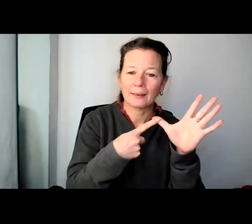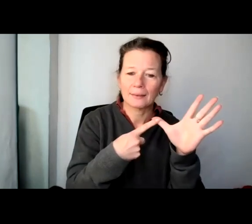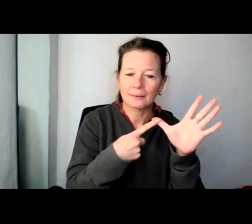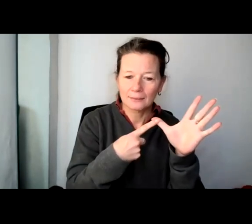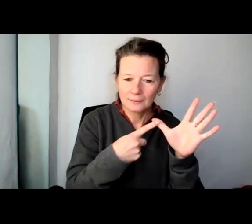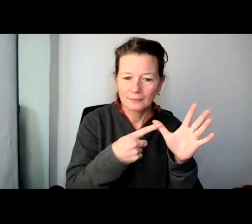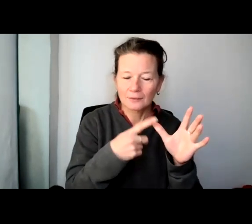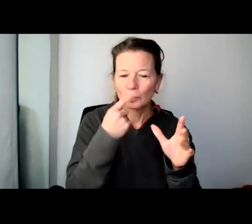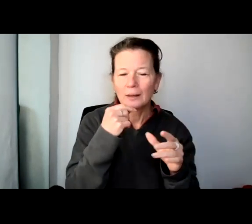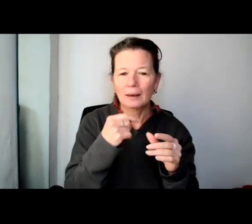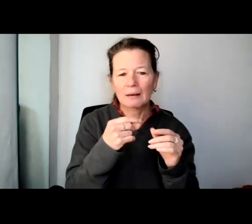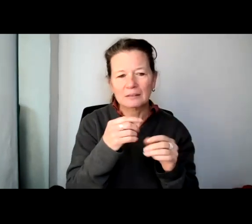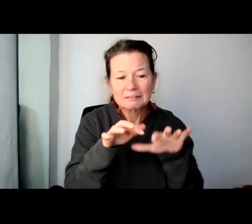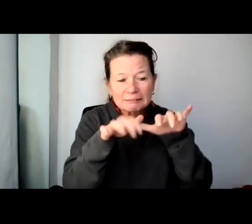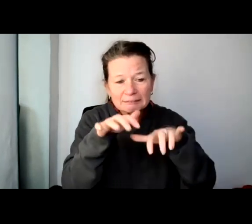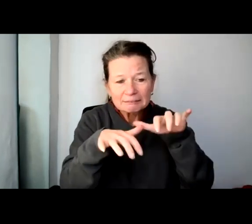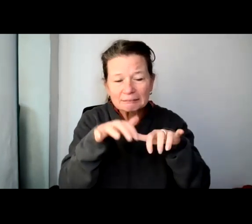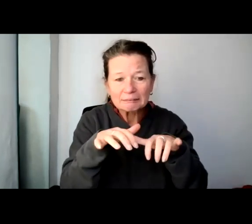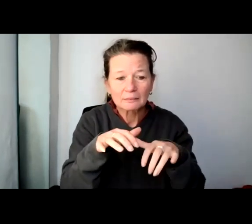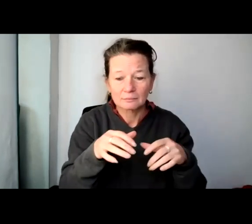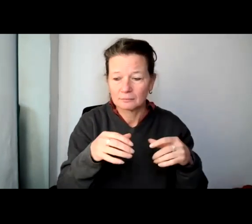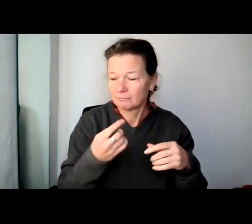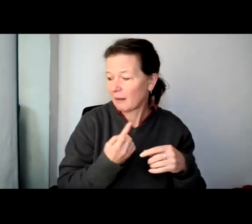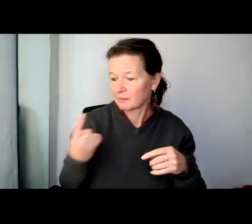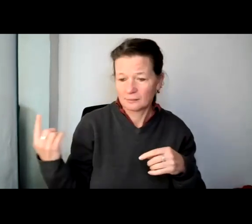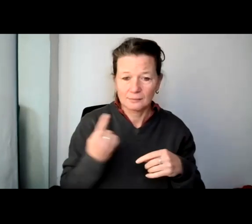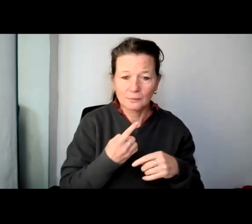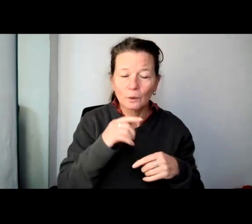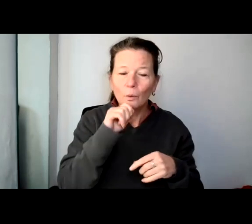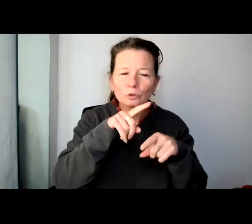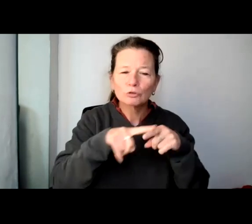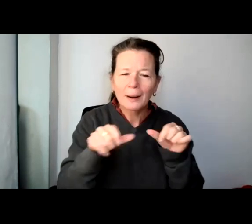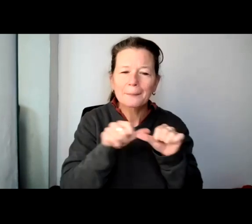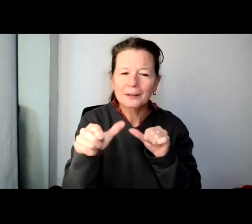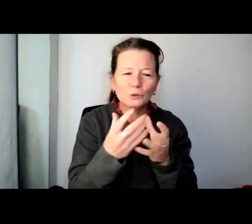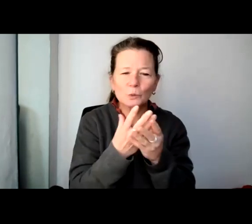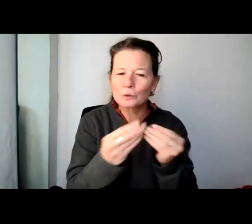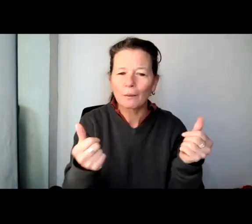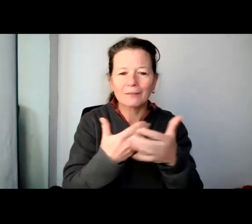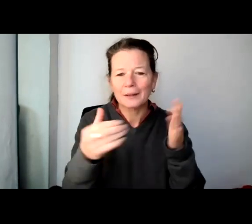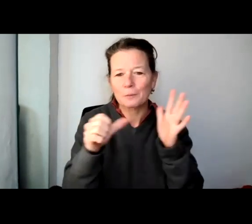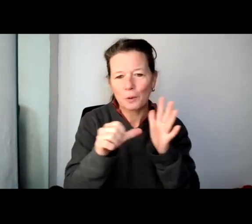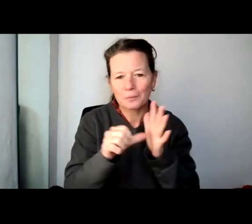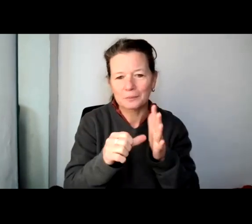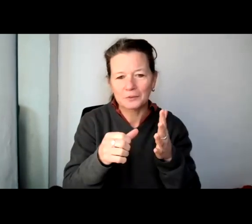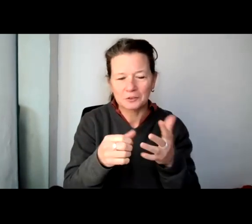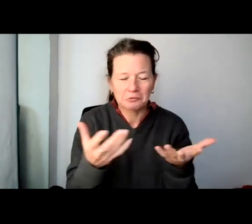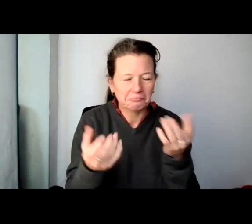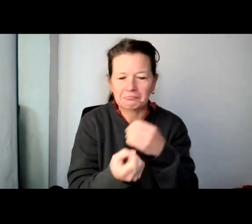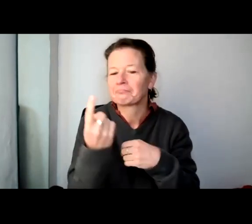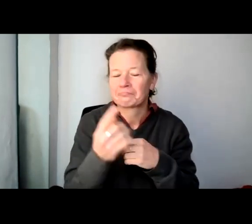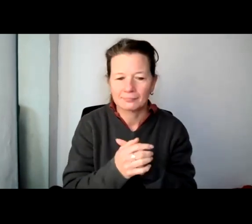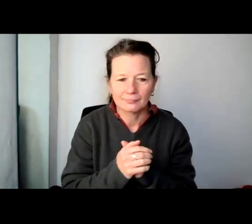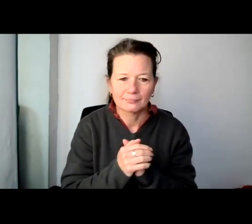you can message any of us and we will try our best to resolve any issue or problem that you might be